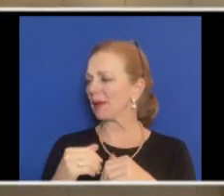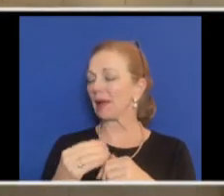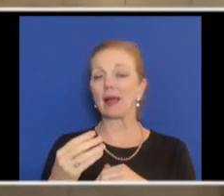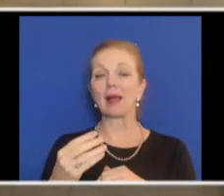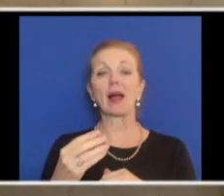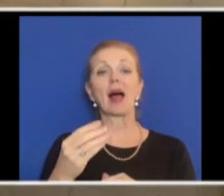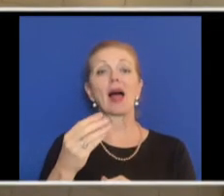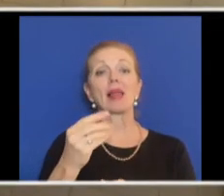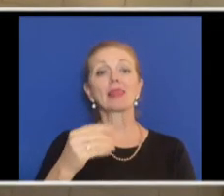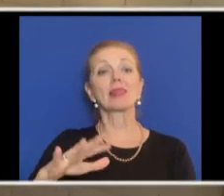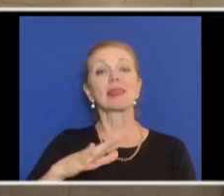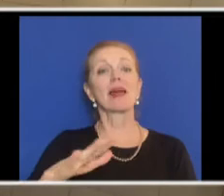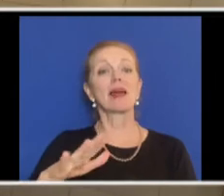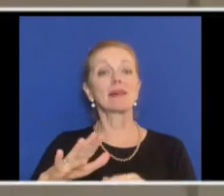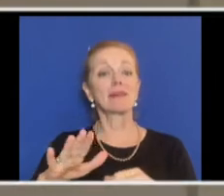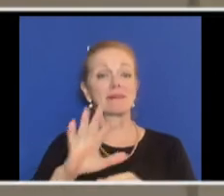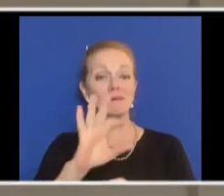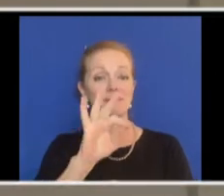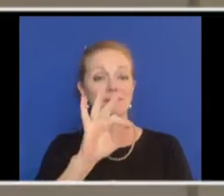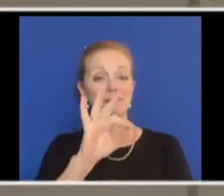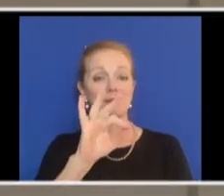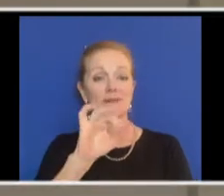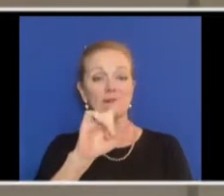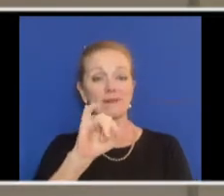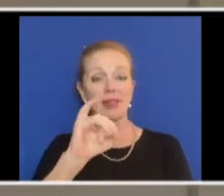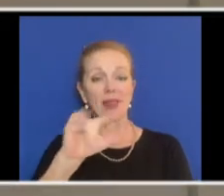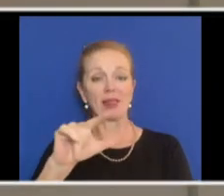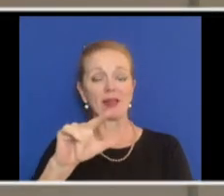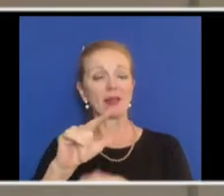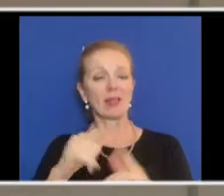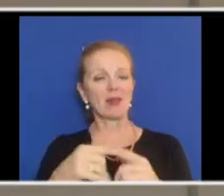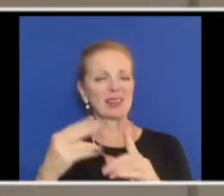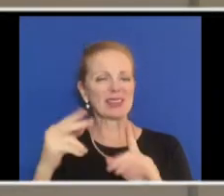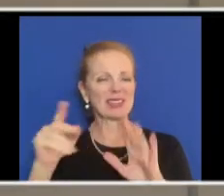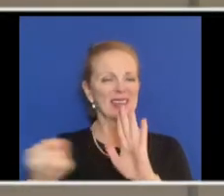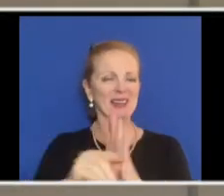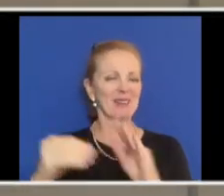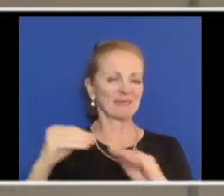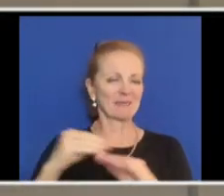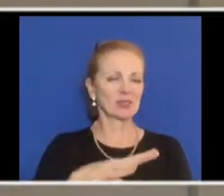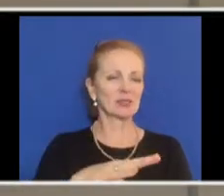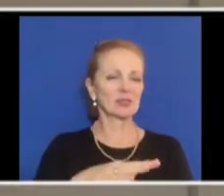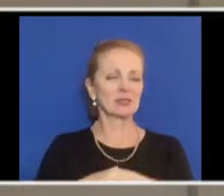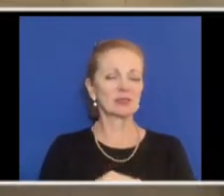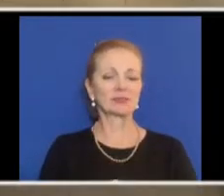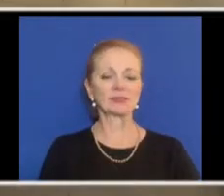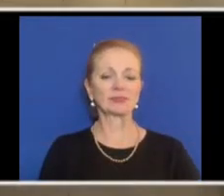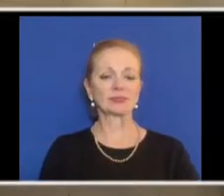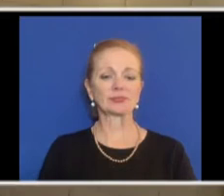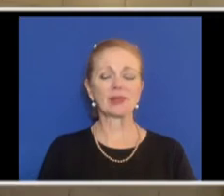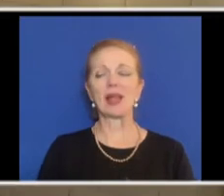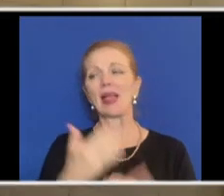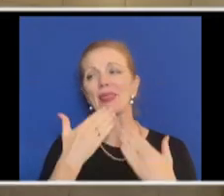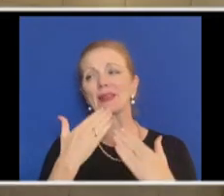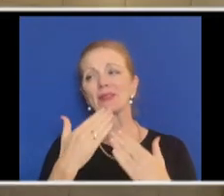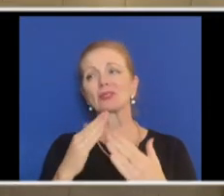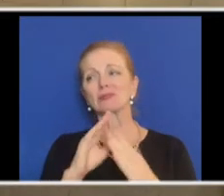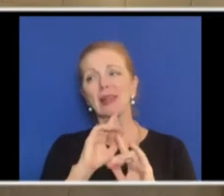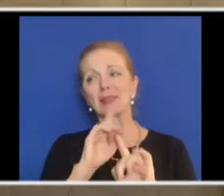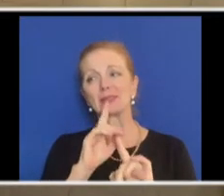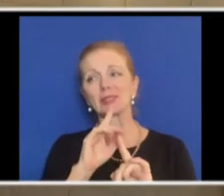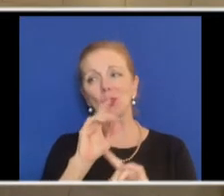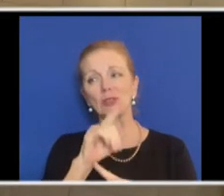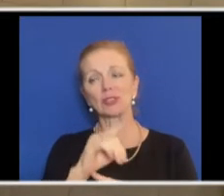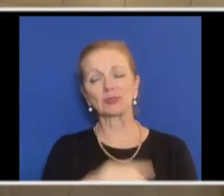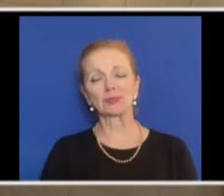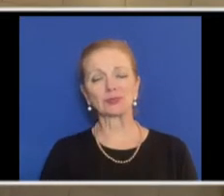a landfill or something that would cause a negative environmental impact thank you for answering the question thank you very